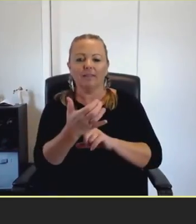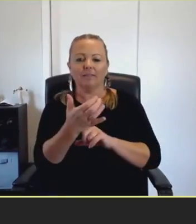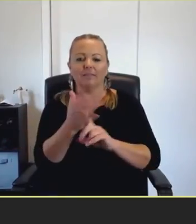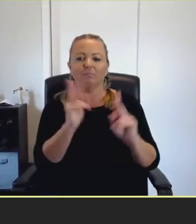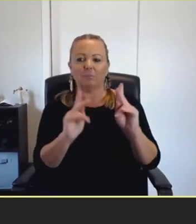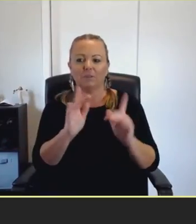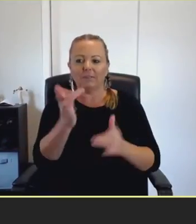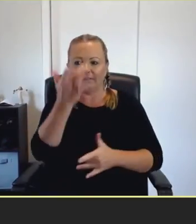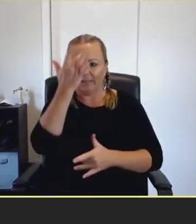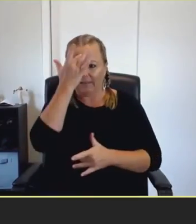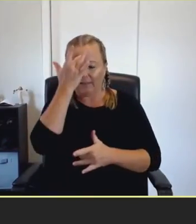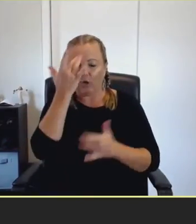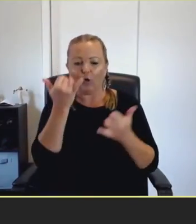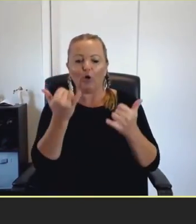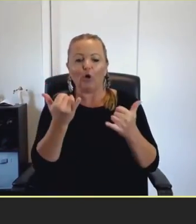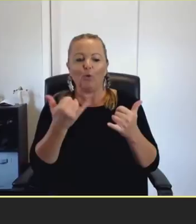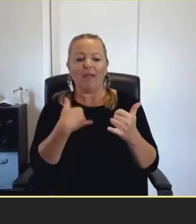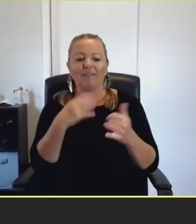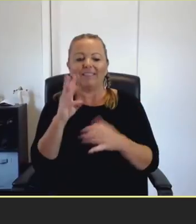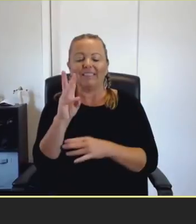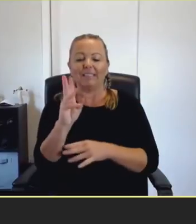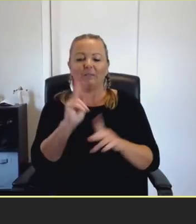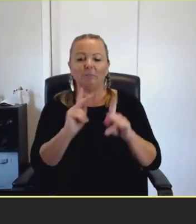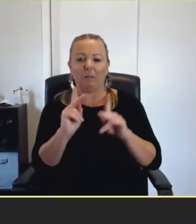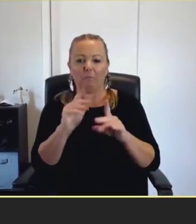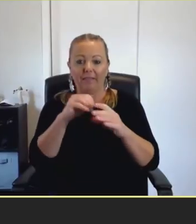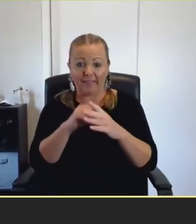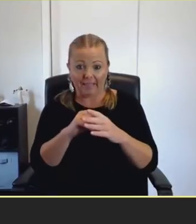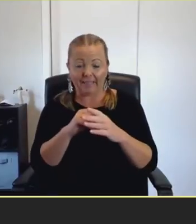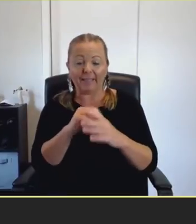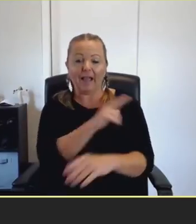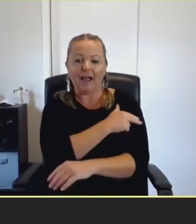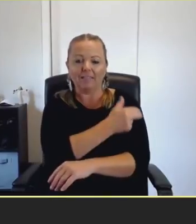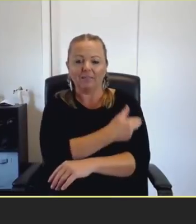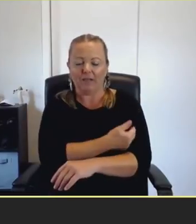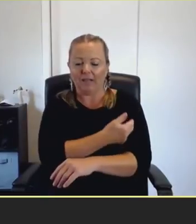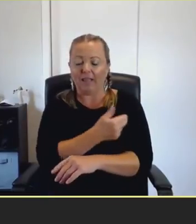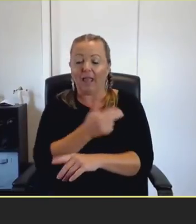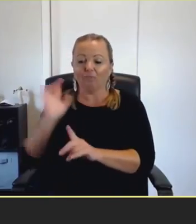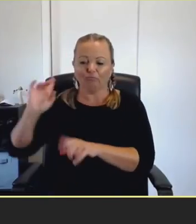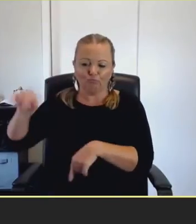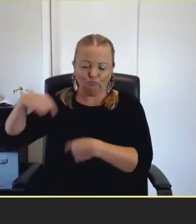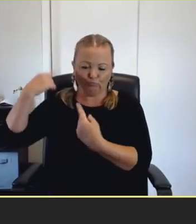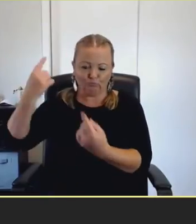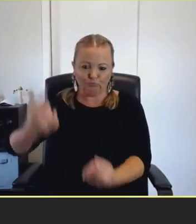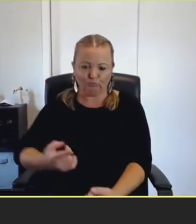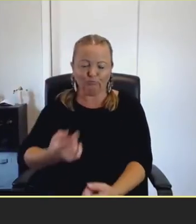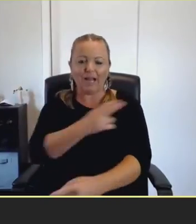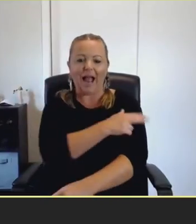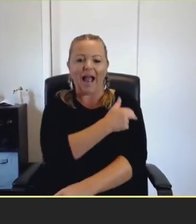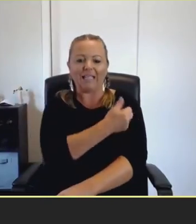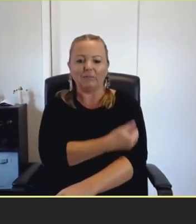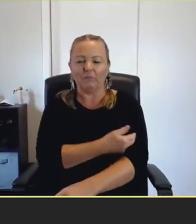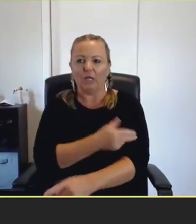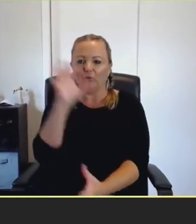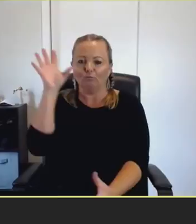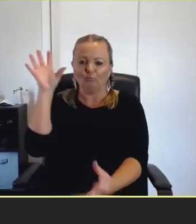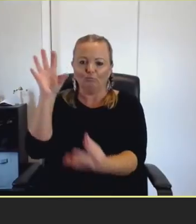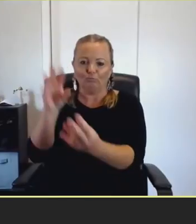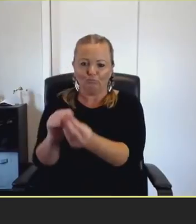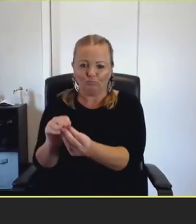Currently, we have 6 people hospitalized, and ever hospitalized in La Crosse County, we have had